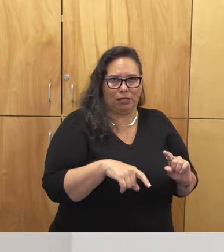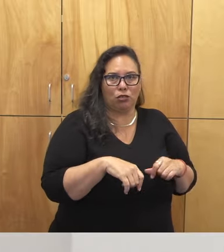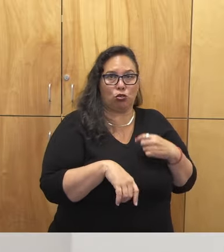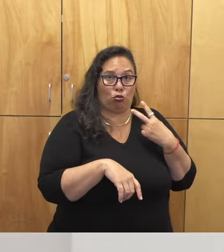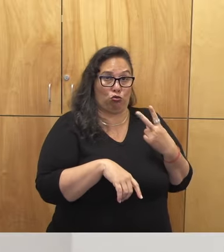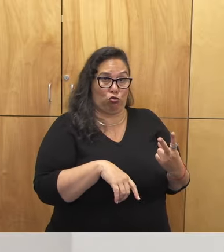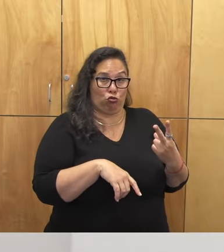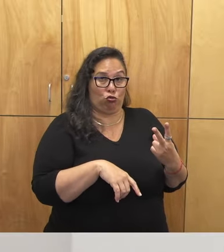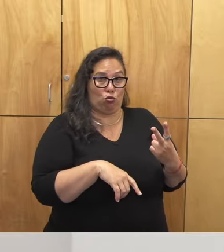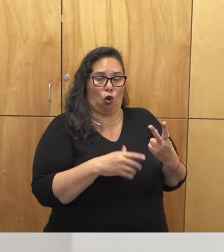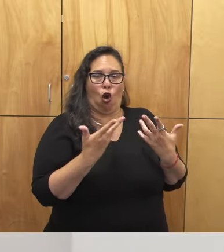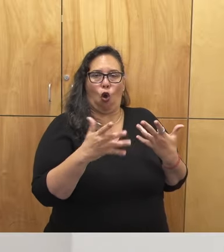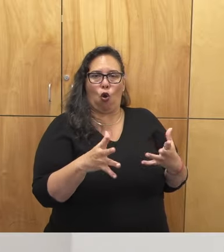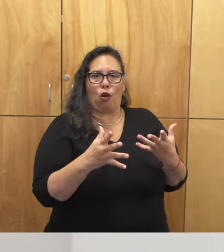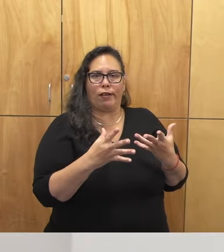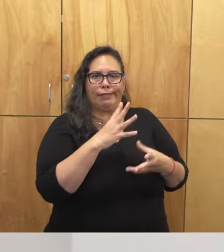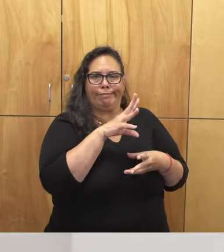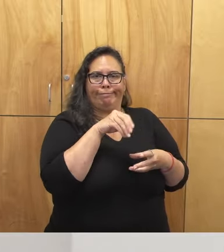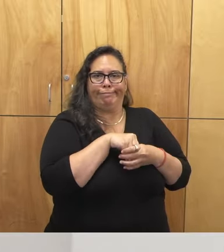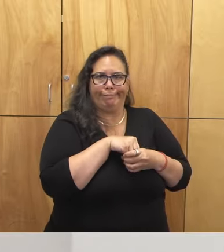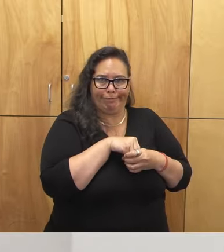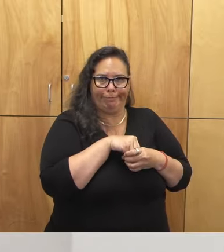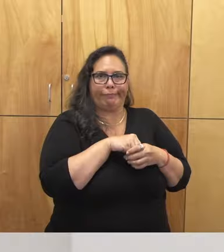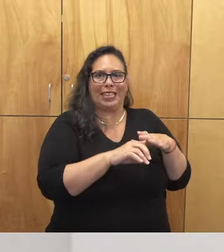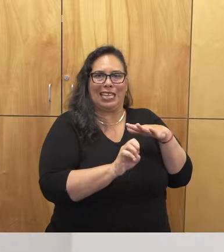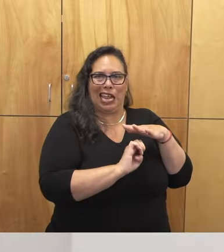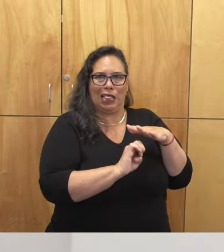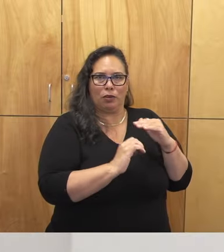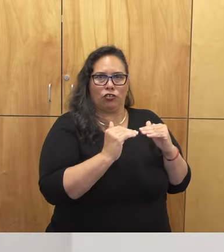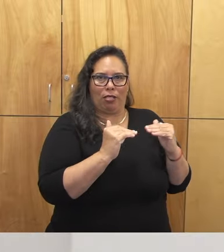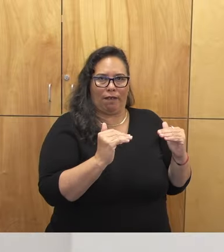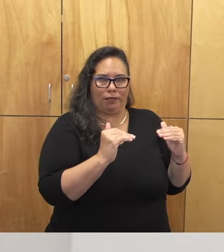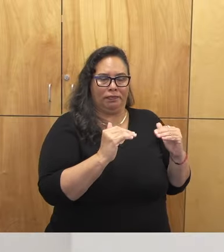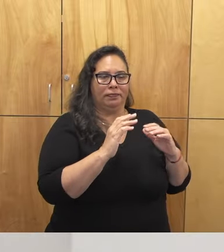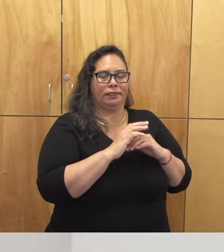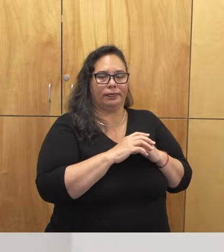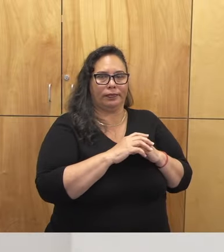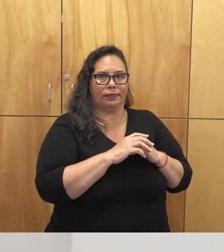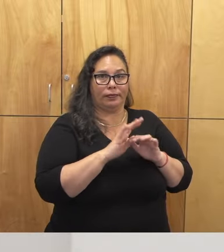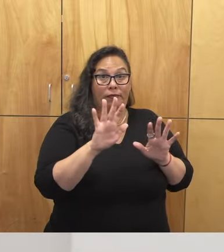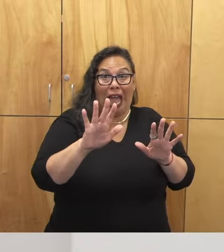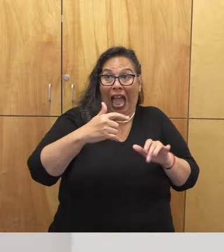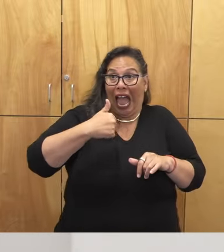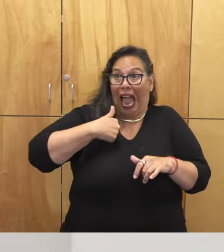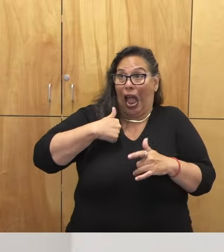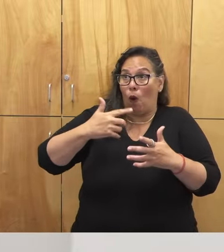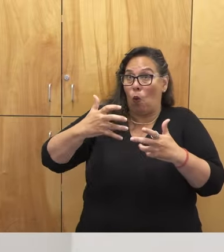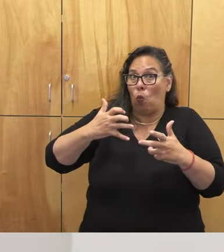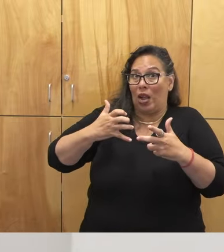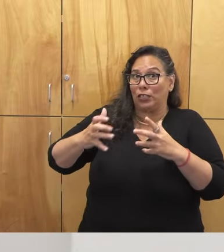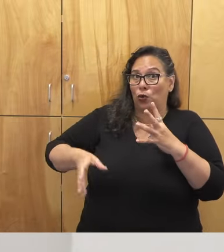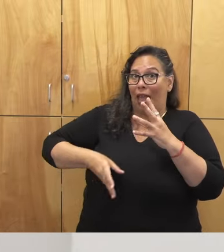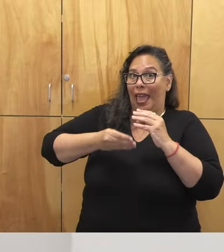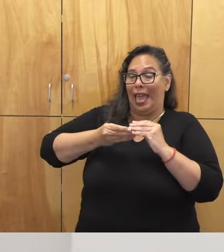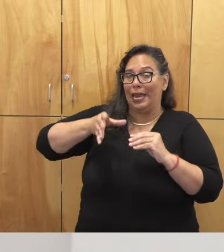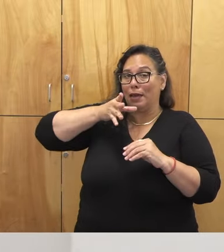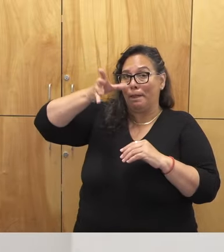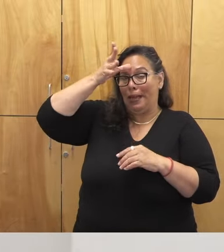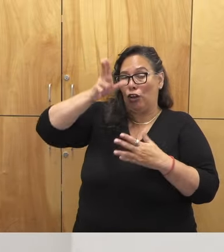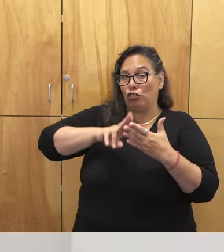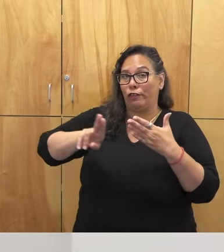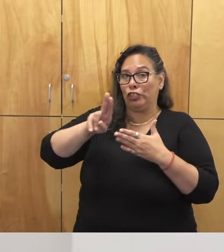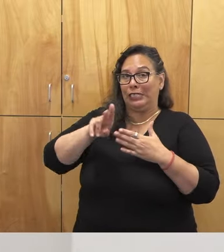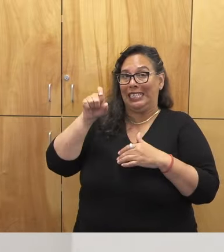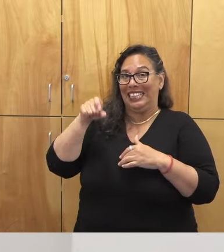the year opportunities that are throughout the elementary level in particular. I was just going to add that part of Parent University this past year,